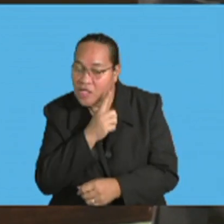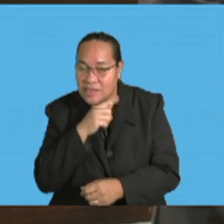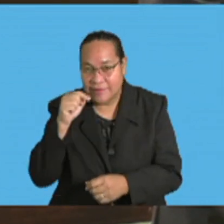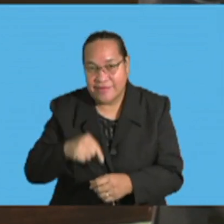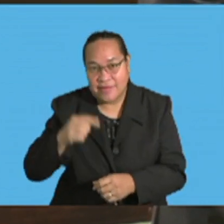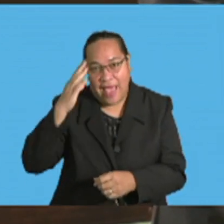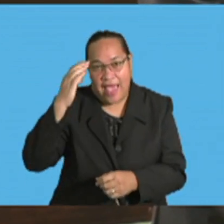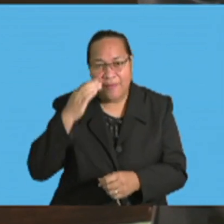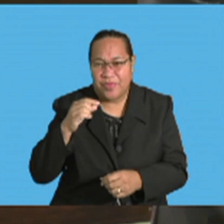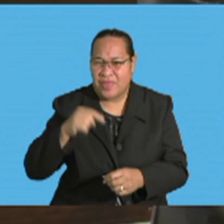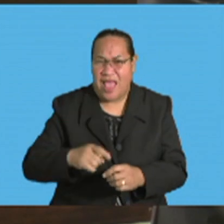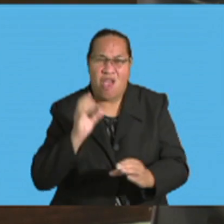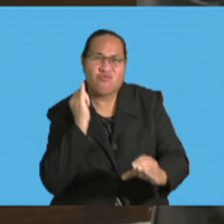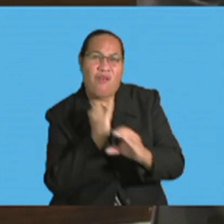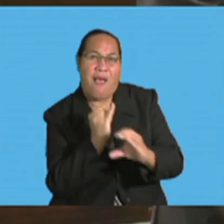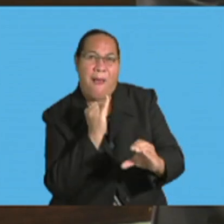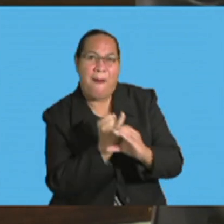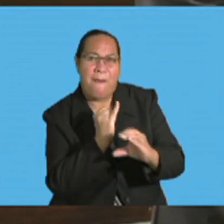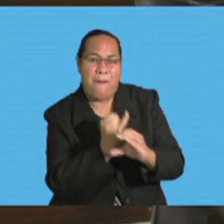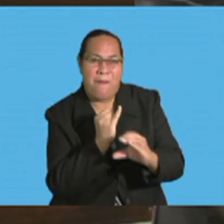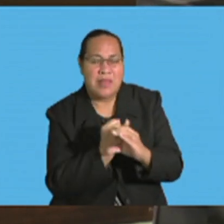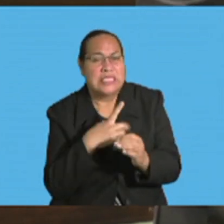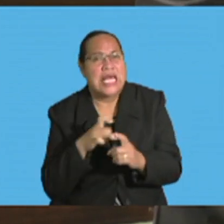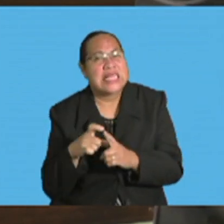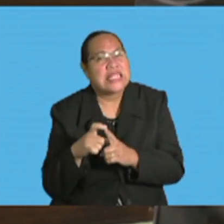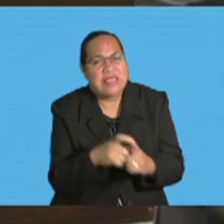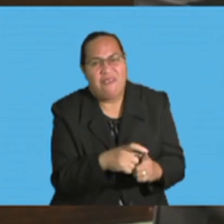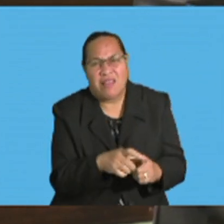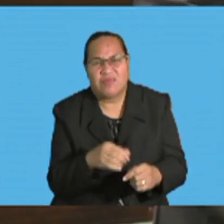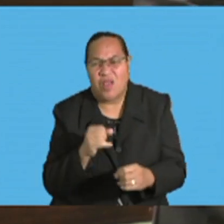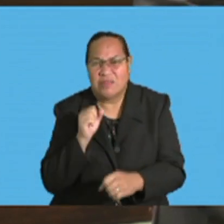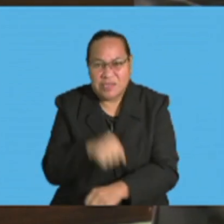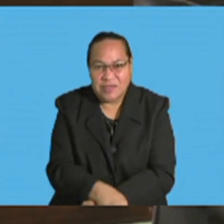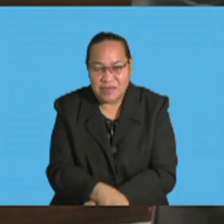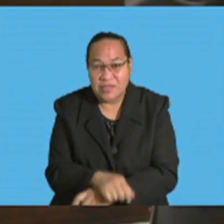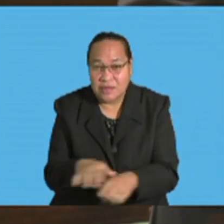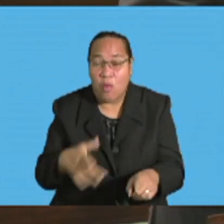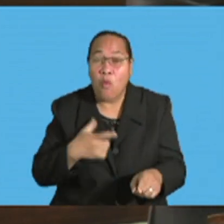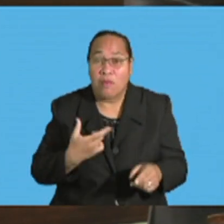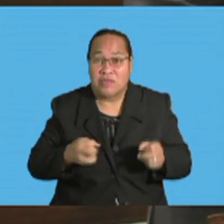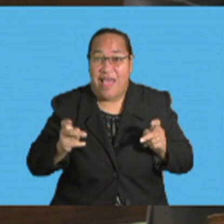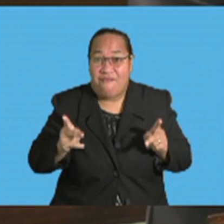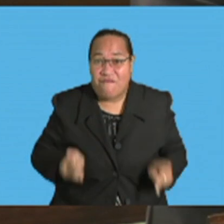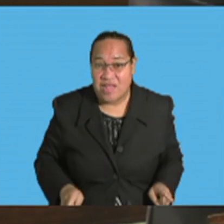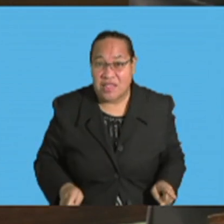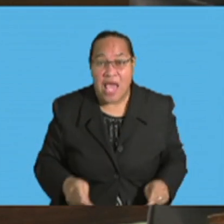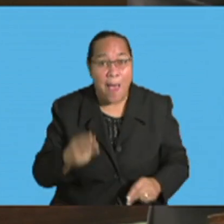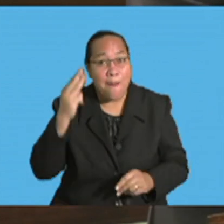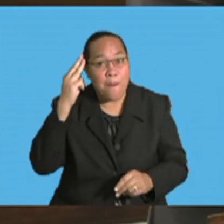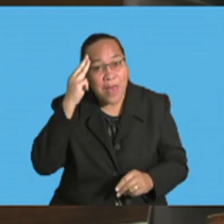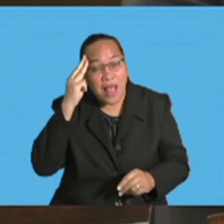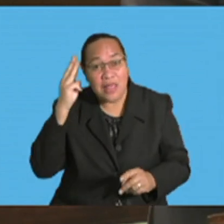The nature of these crimes can make them incredibly difficult to combat. Physical and mental abuse often go hand in